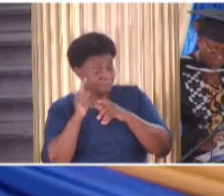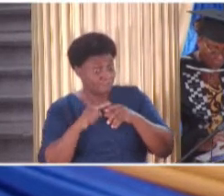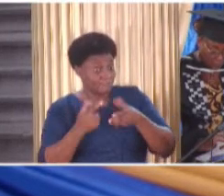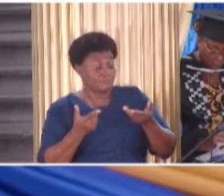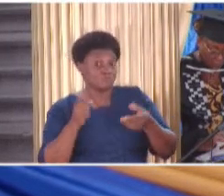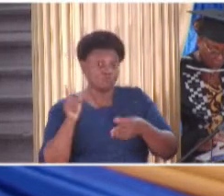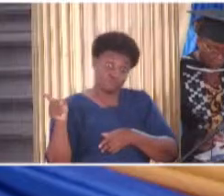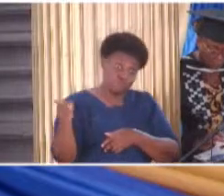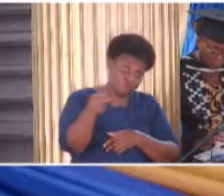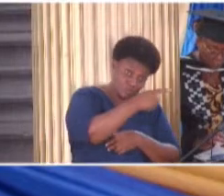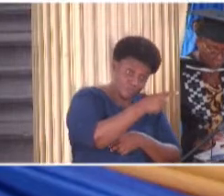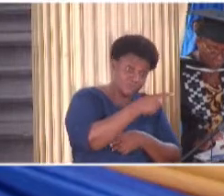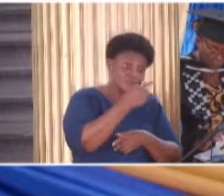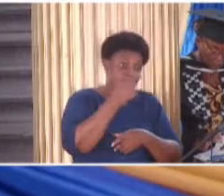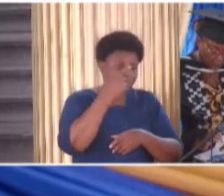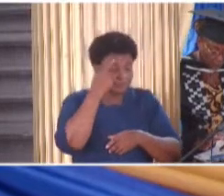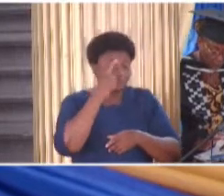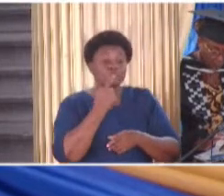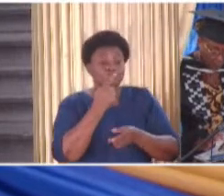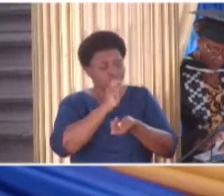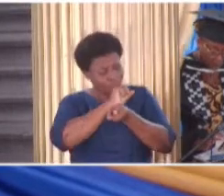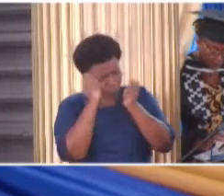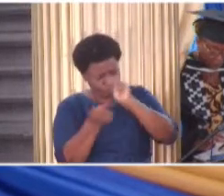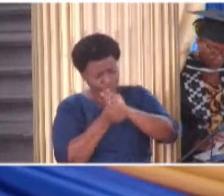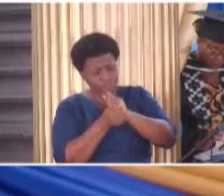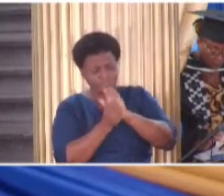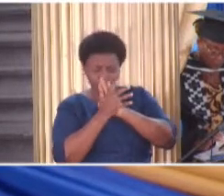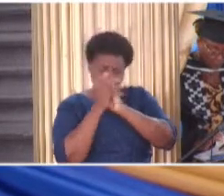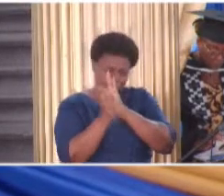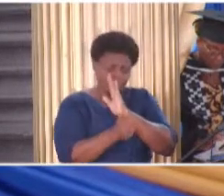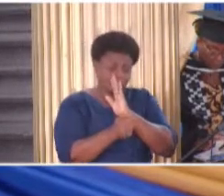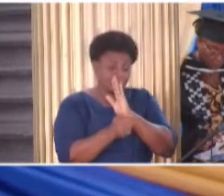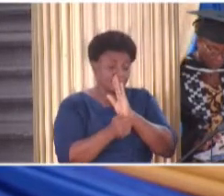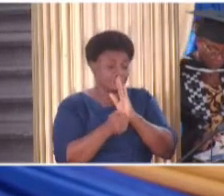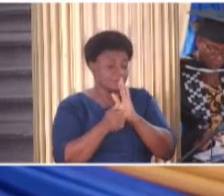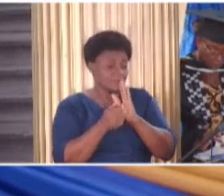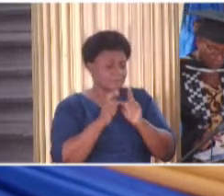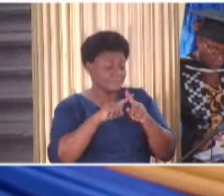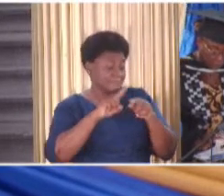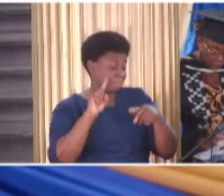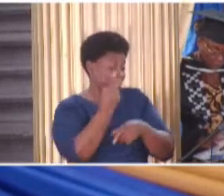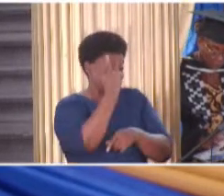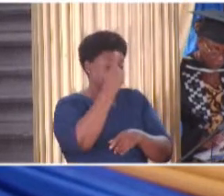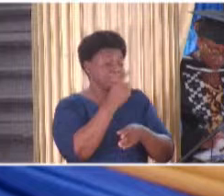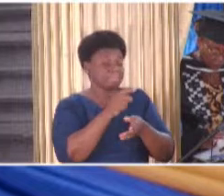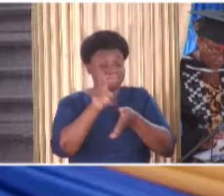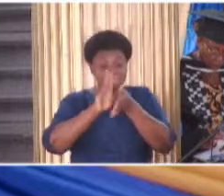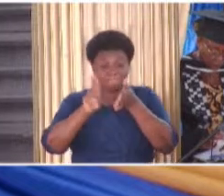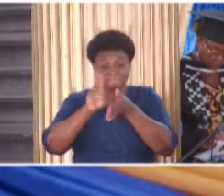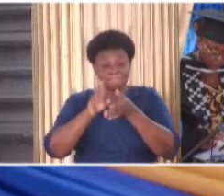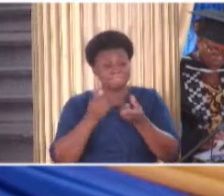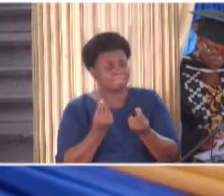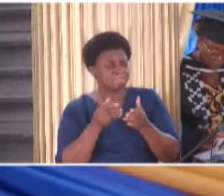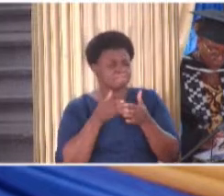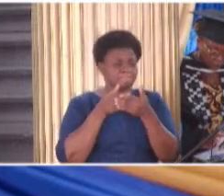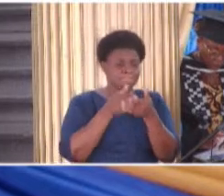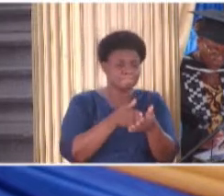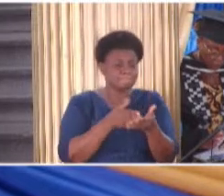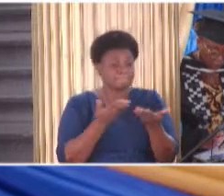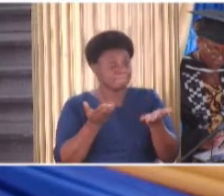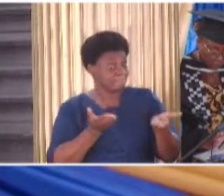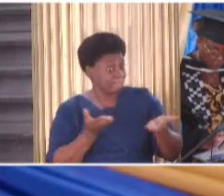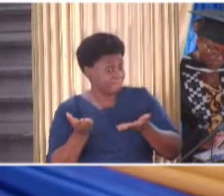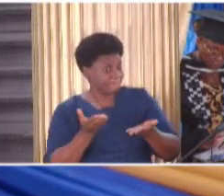are the catalyst for change, equipped by the premier university to lead, serve,